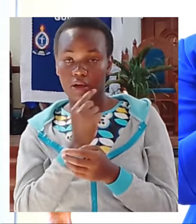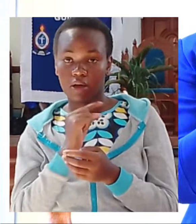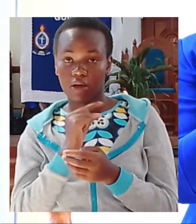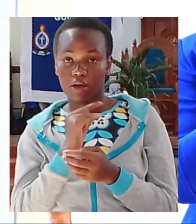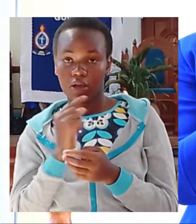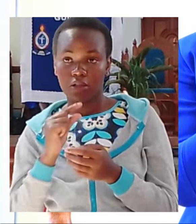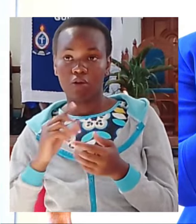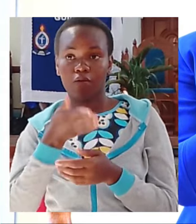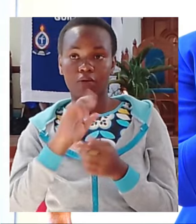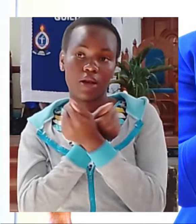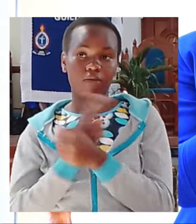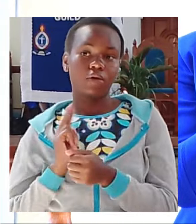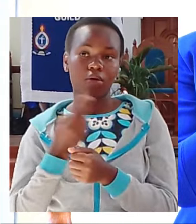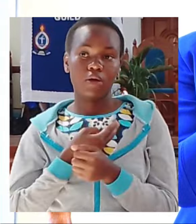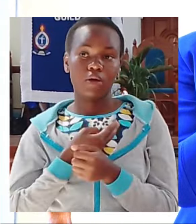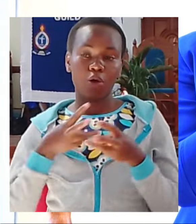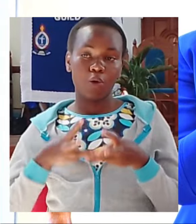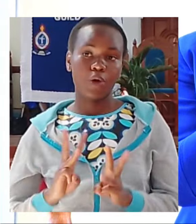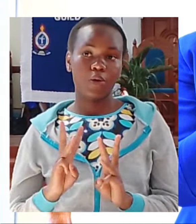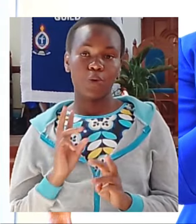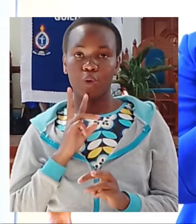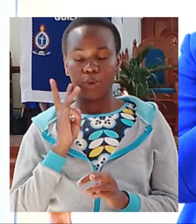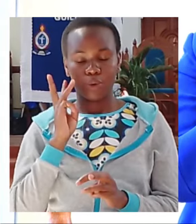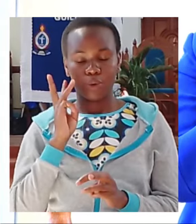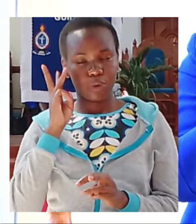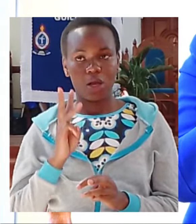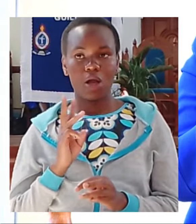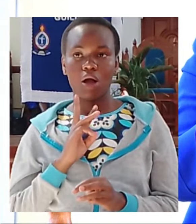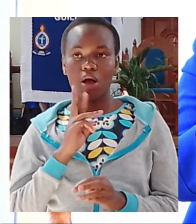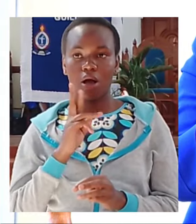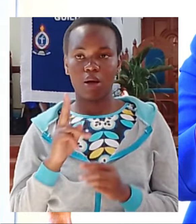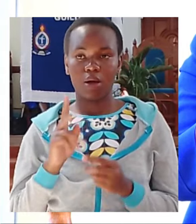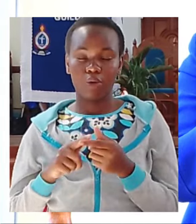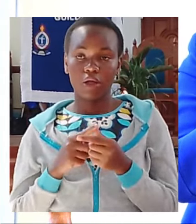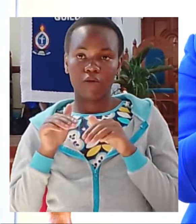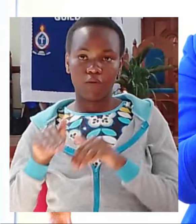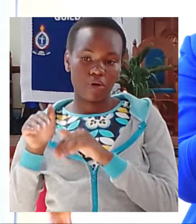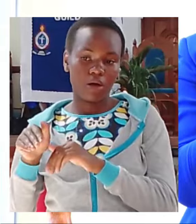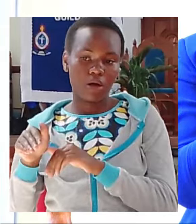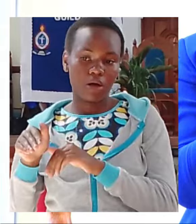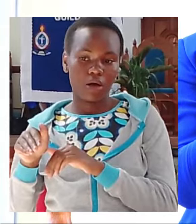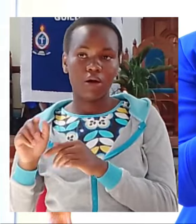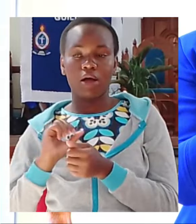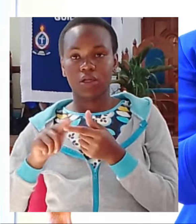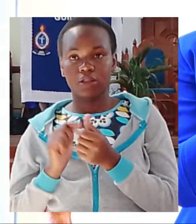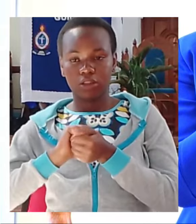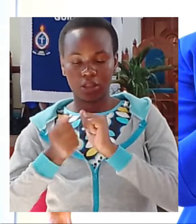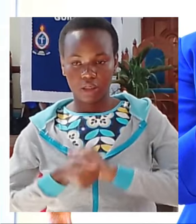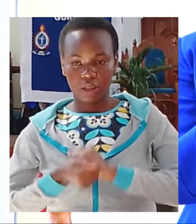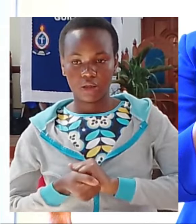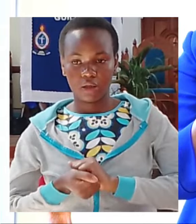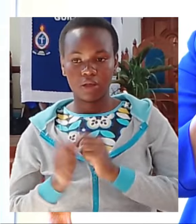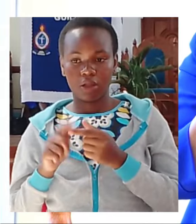he has loved us just the way we are. And we just need to tell him, help me to change. Help me